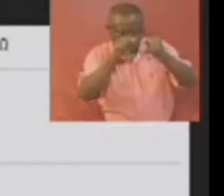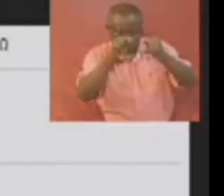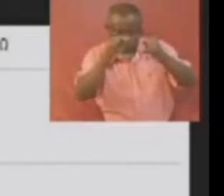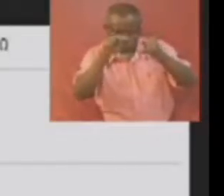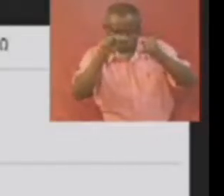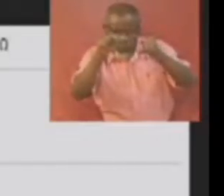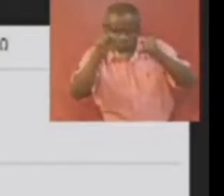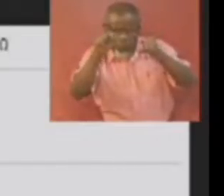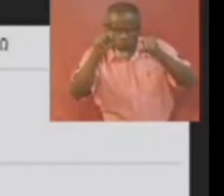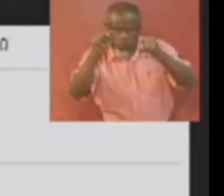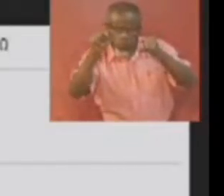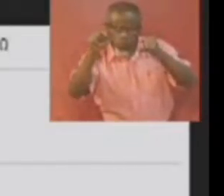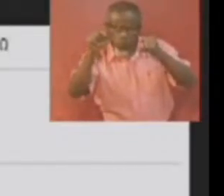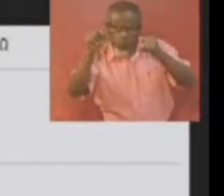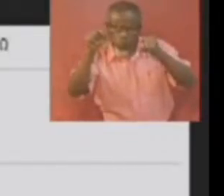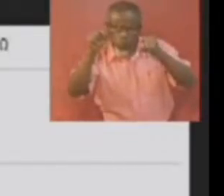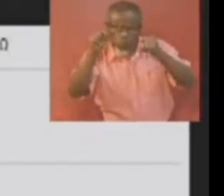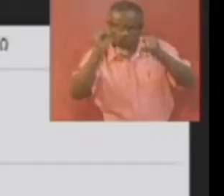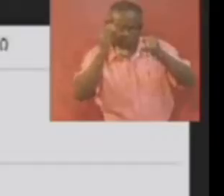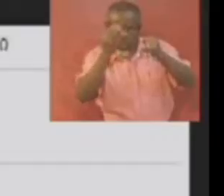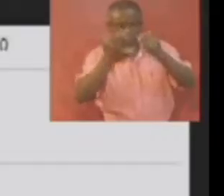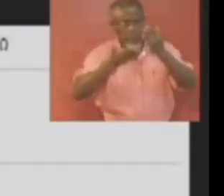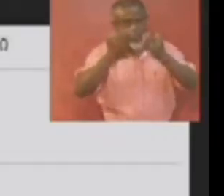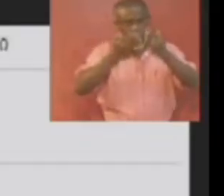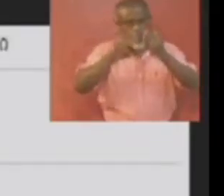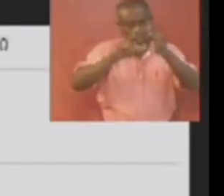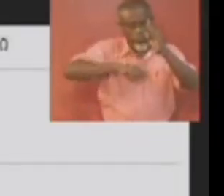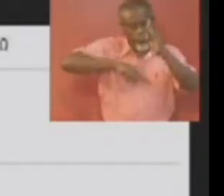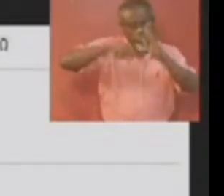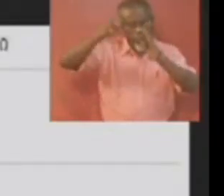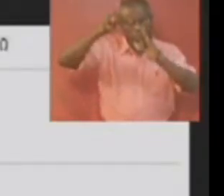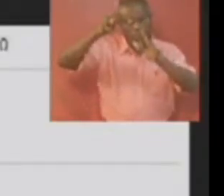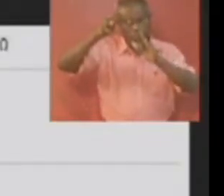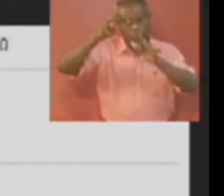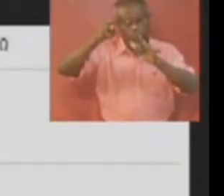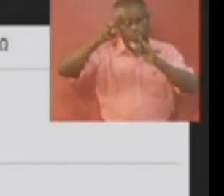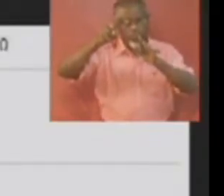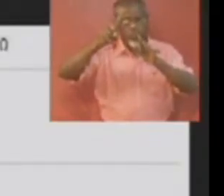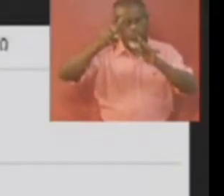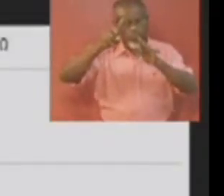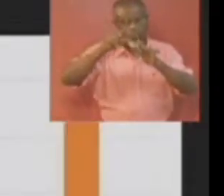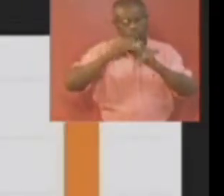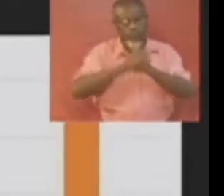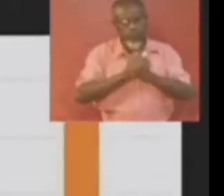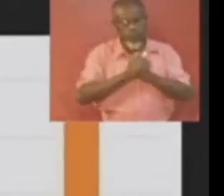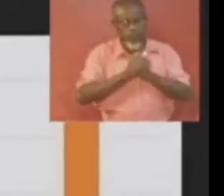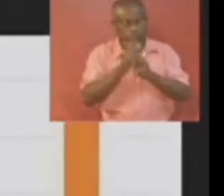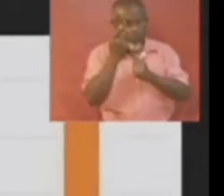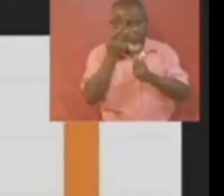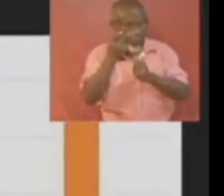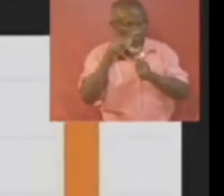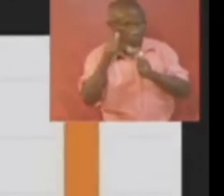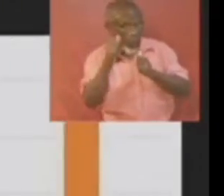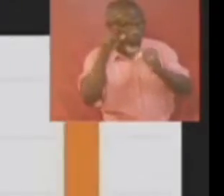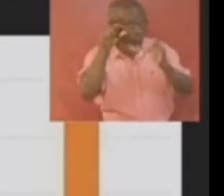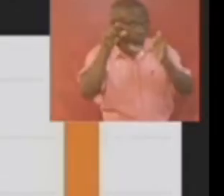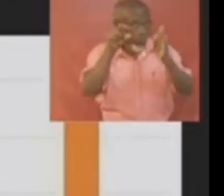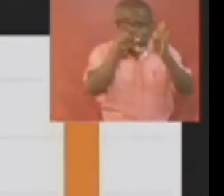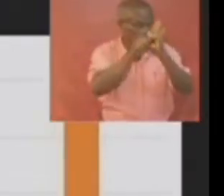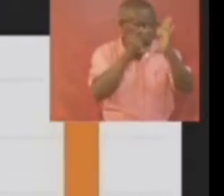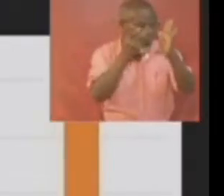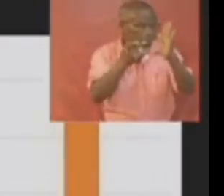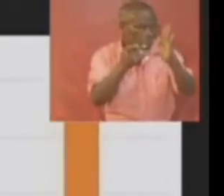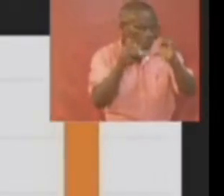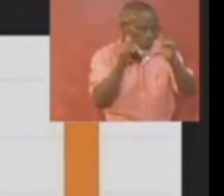the last couple of weeks, we're seeing what appears to be a fairly steep increase. But next slide. If we look a little more closely